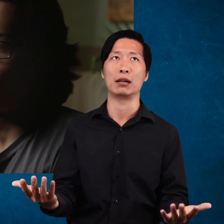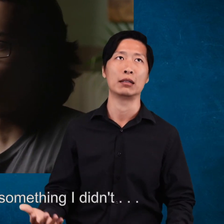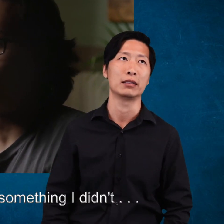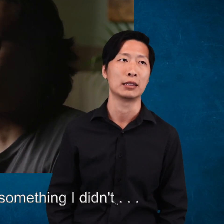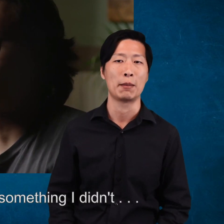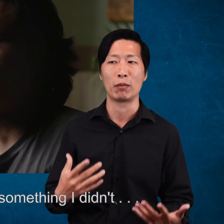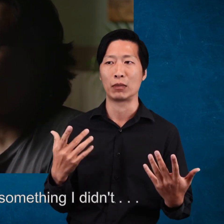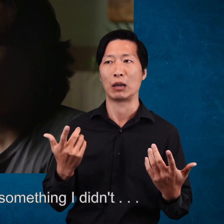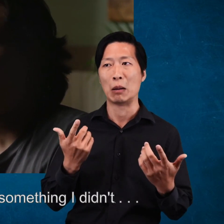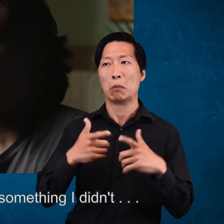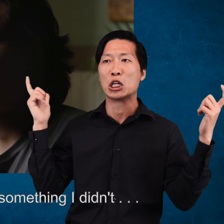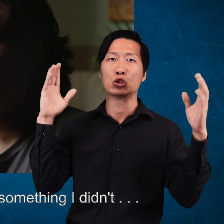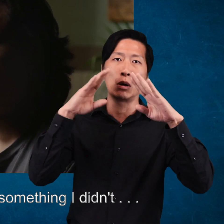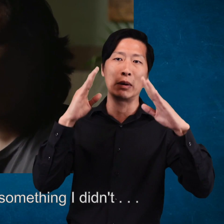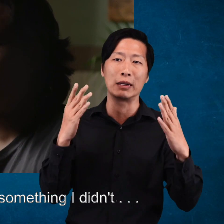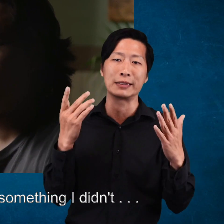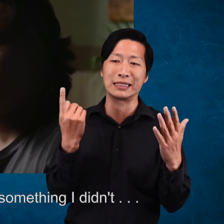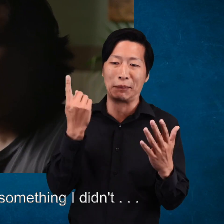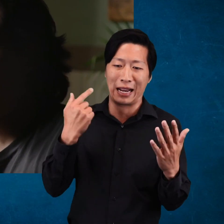in a lot of trouble for something I didn't